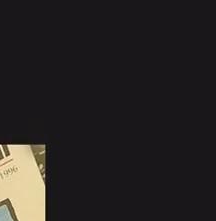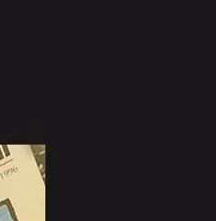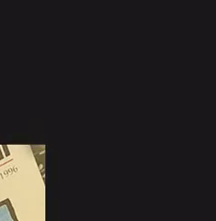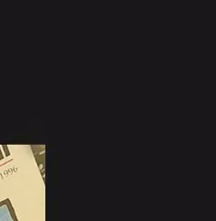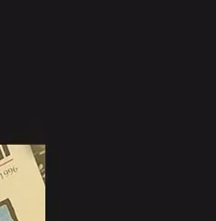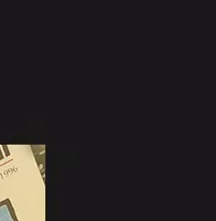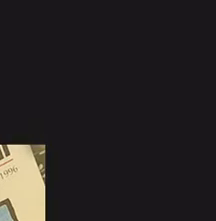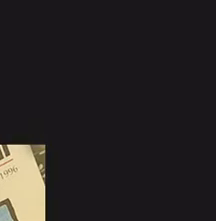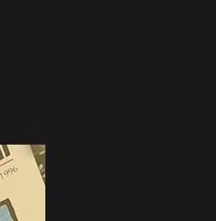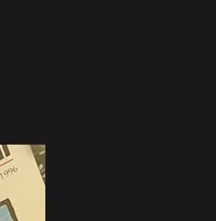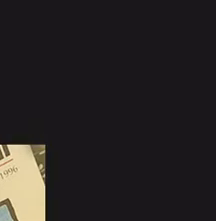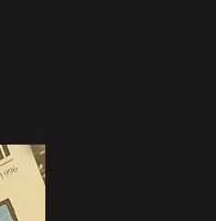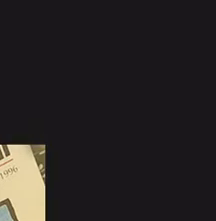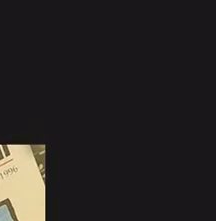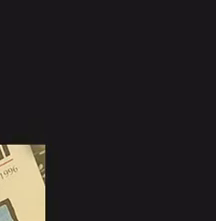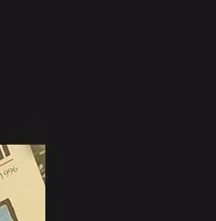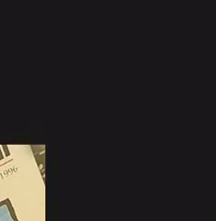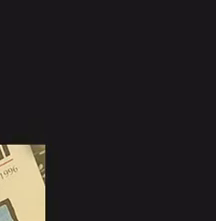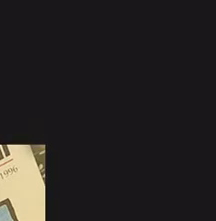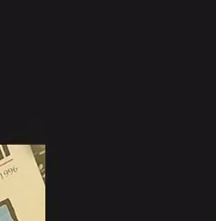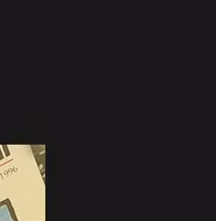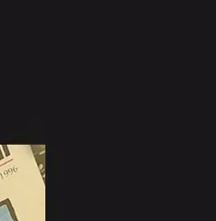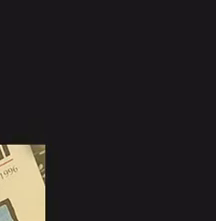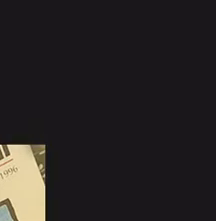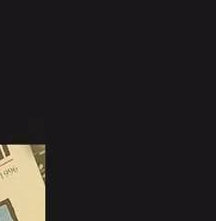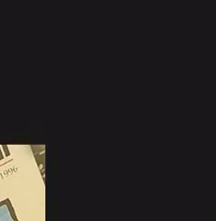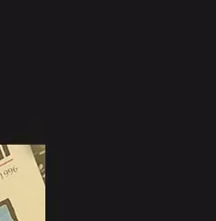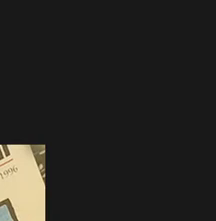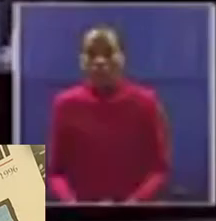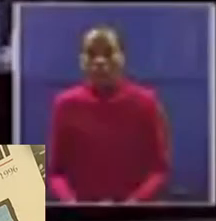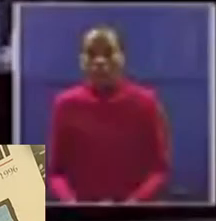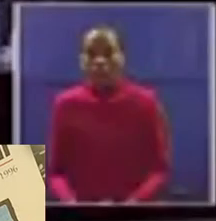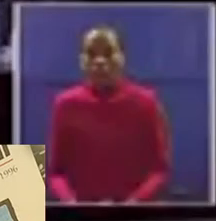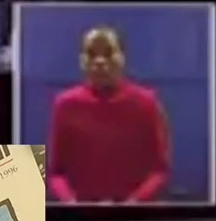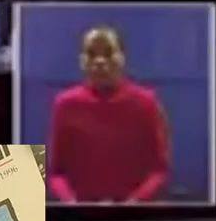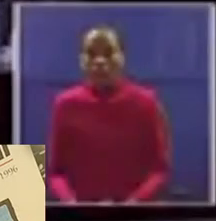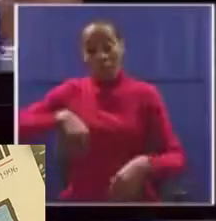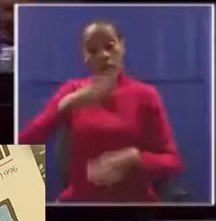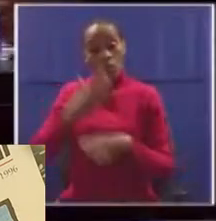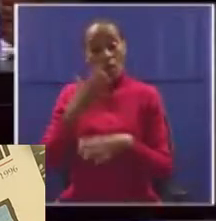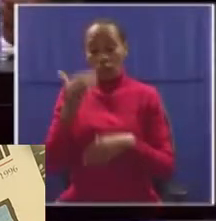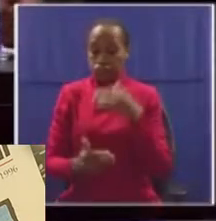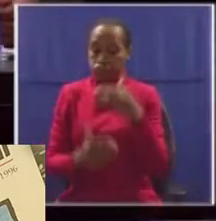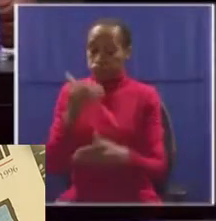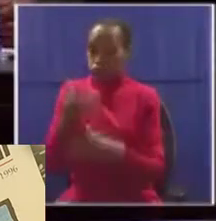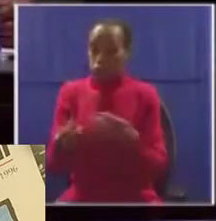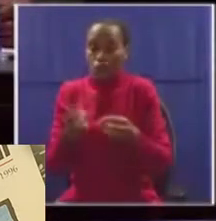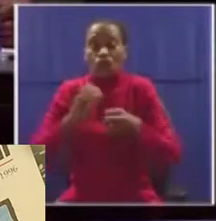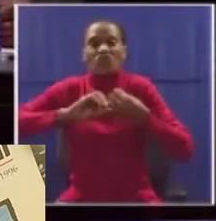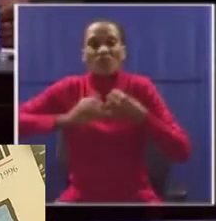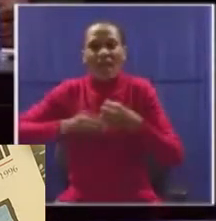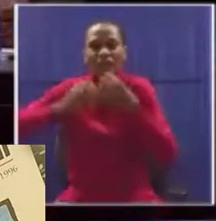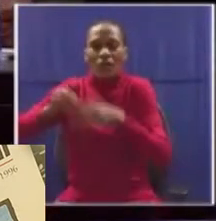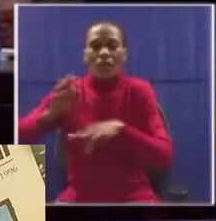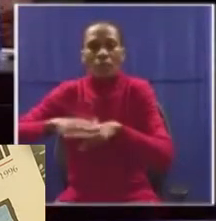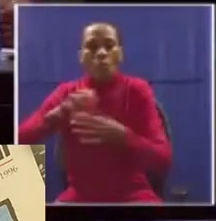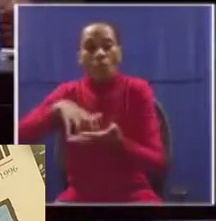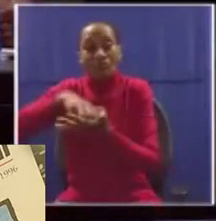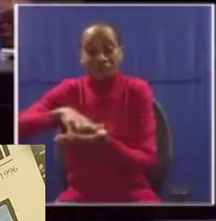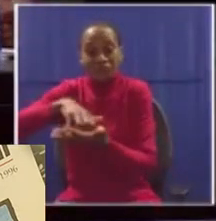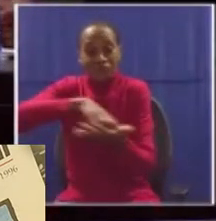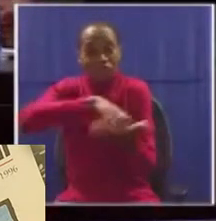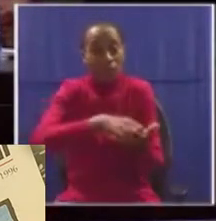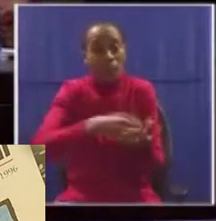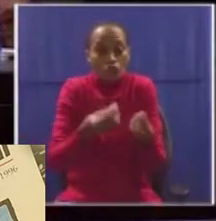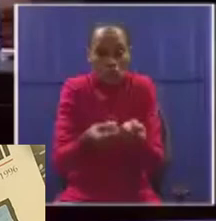were deliberately weakened during this era of State caption we're making progress in addressing these weaknesses that exist